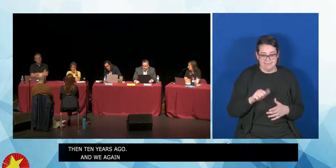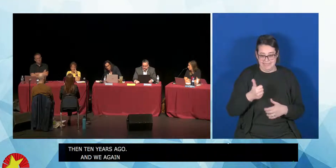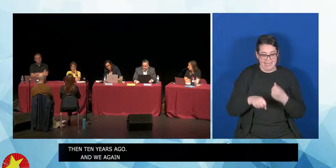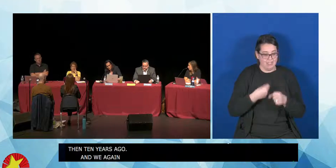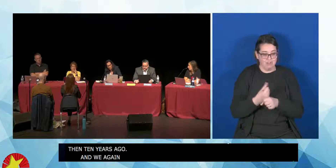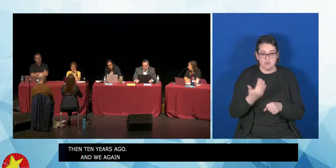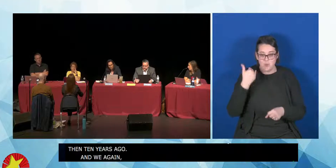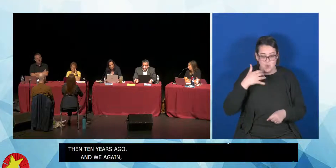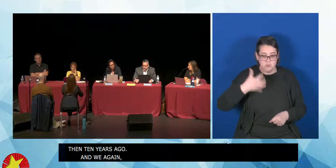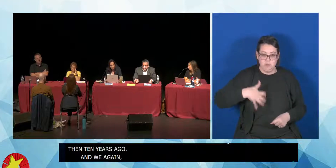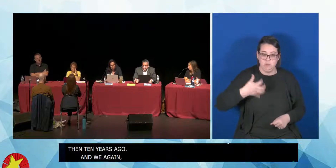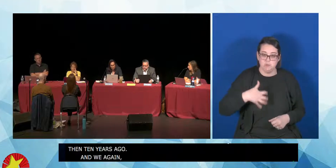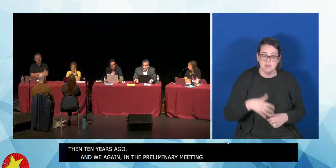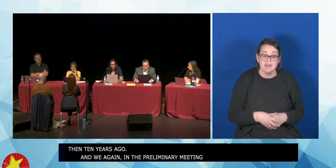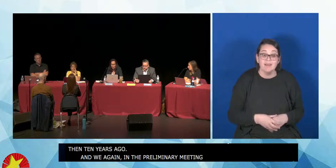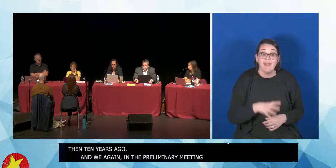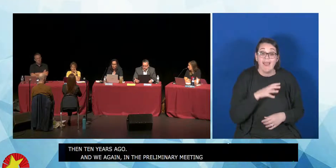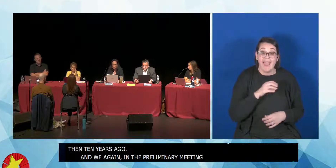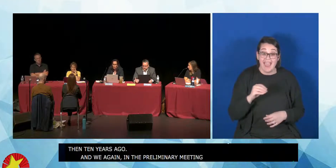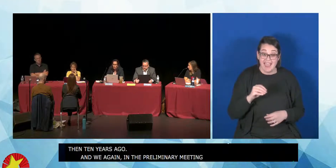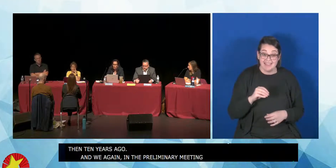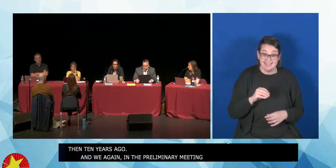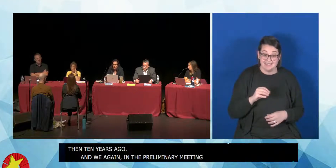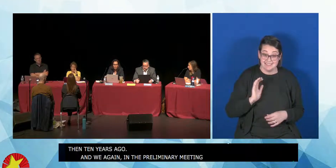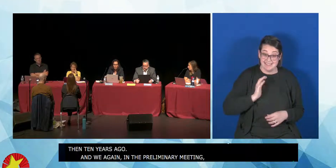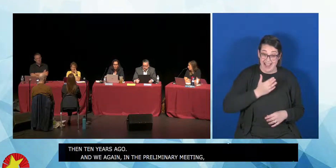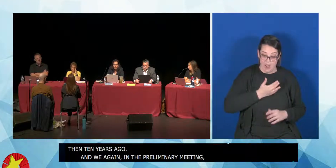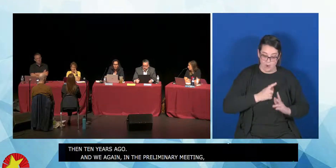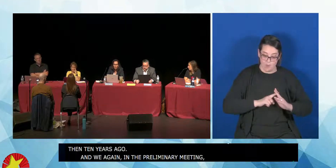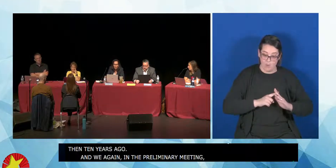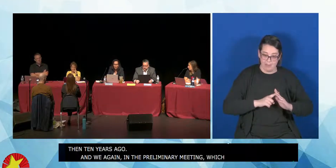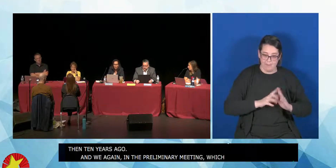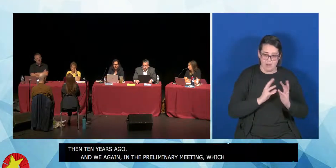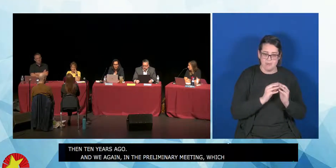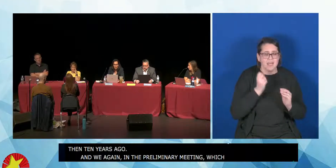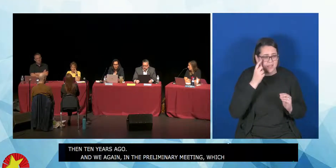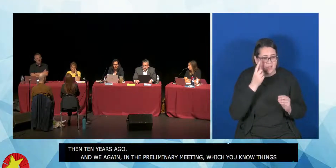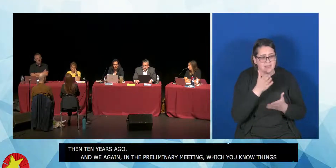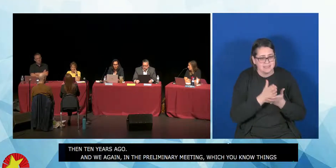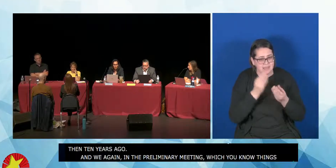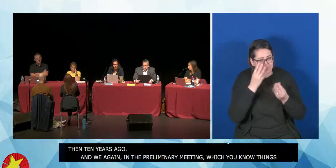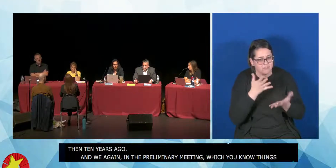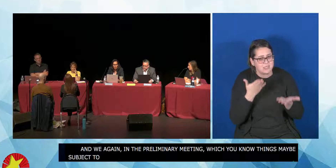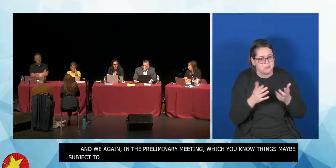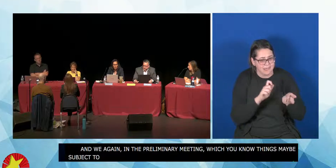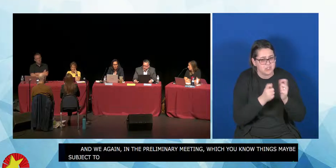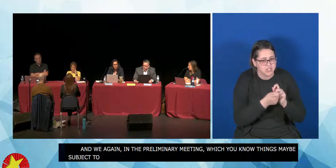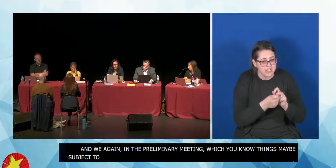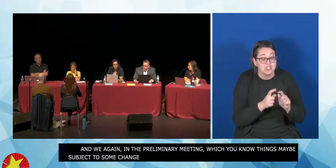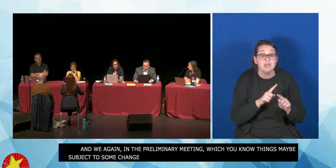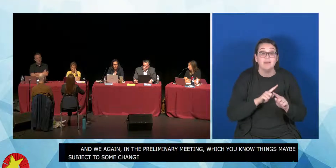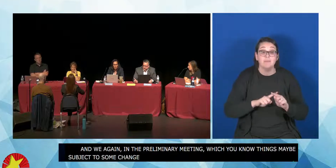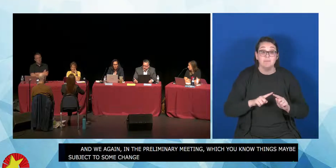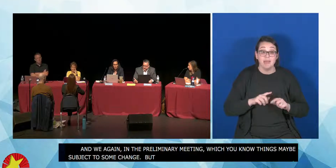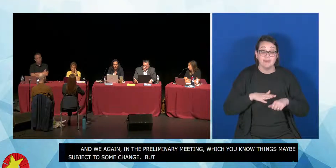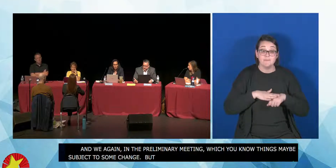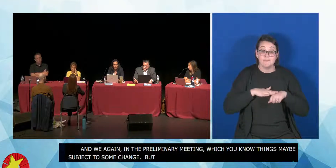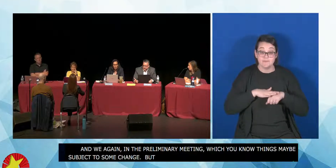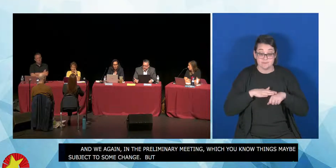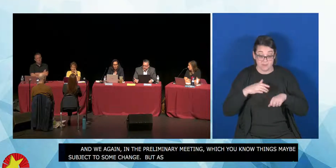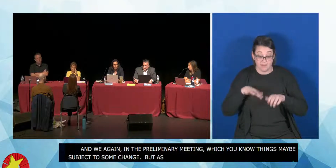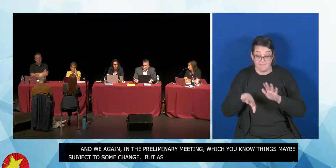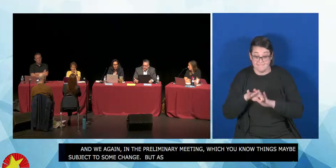meeting, which, you know, things may be subject to some change, but as a preliminary matter, there's 1